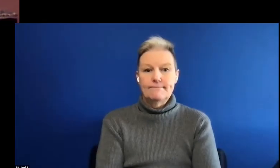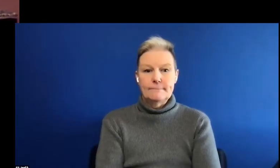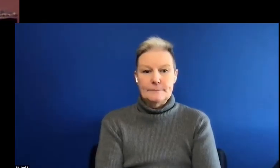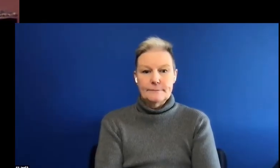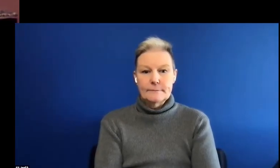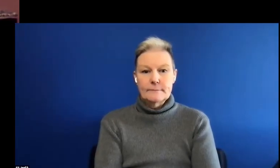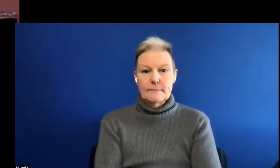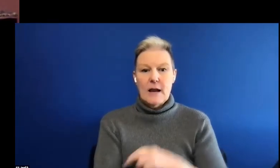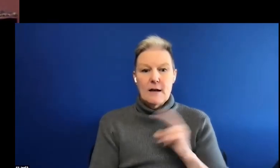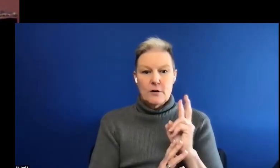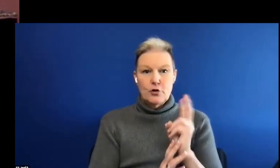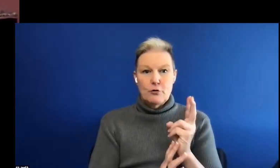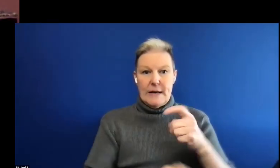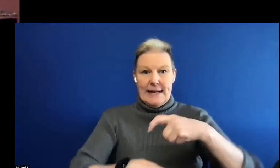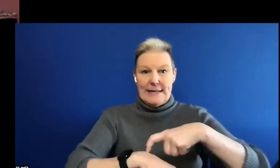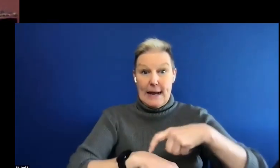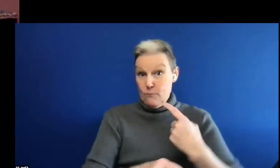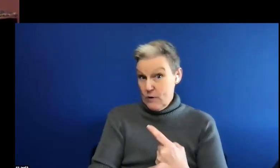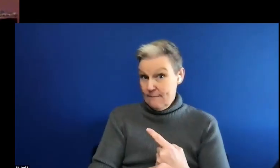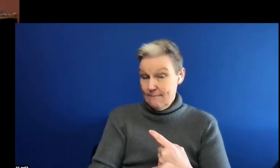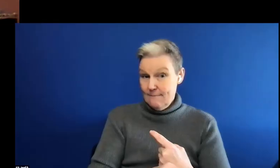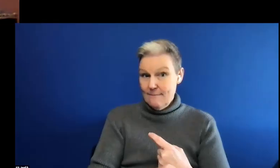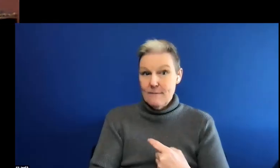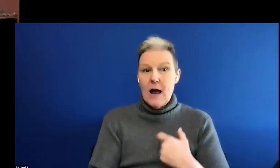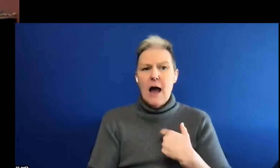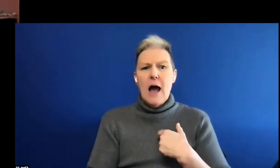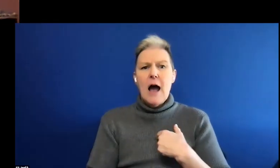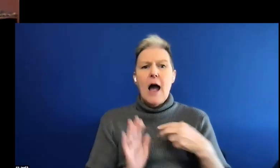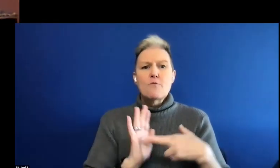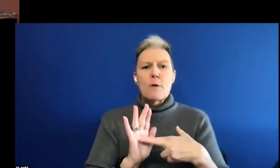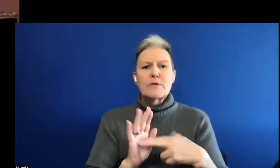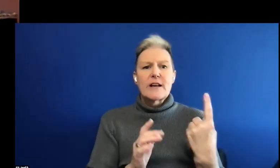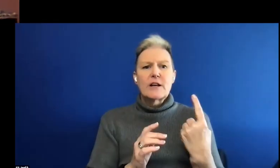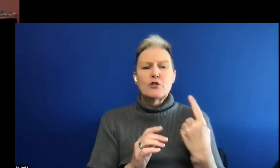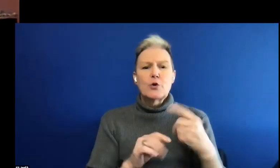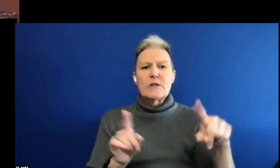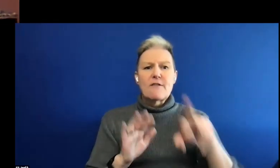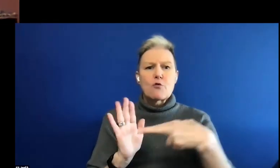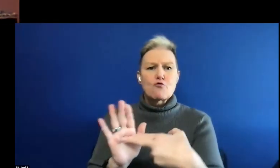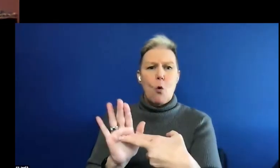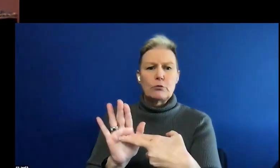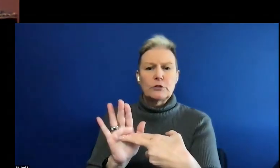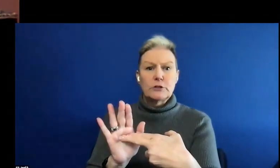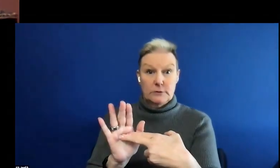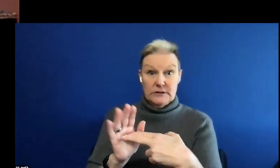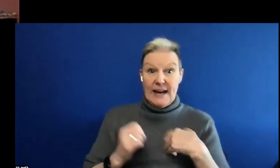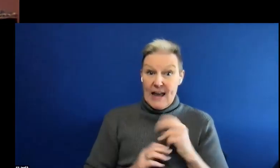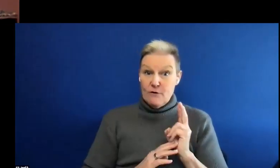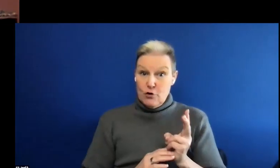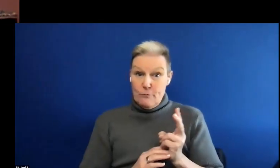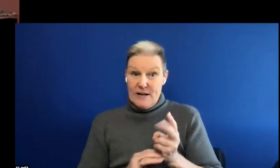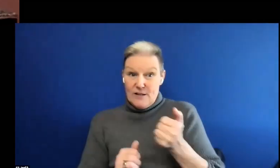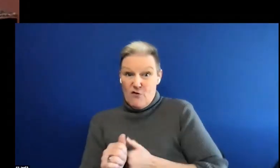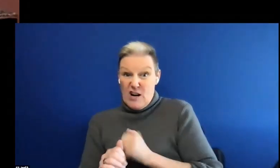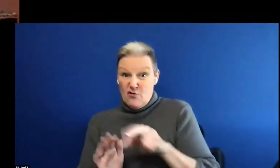I do have a 2-minute time limit, correct? Yes. I am representing 2 different roles, so may I have 2 minutes for